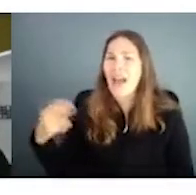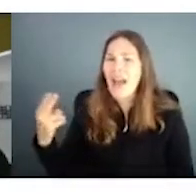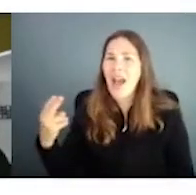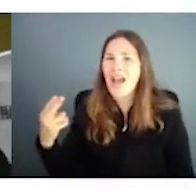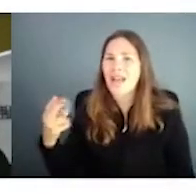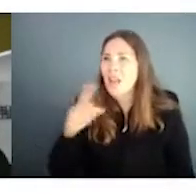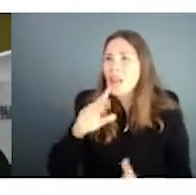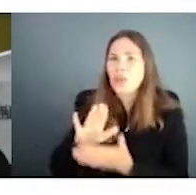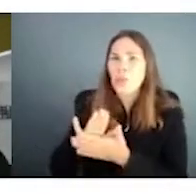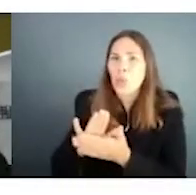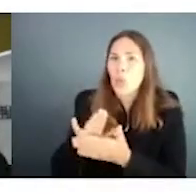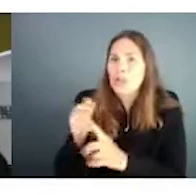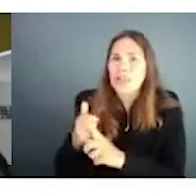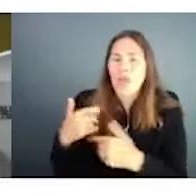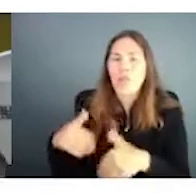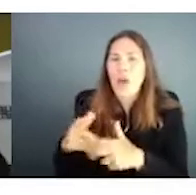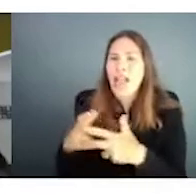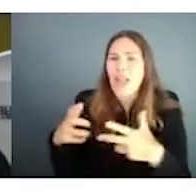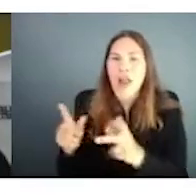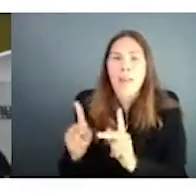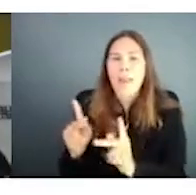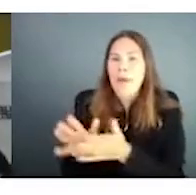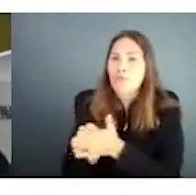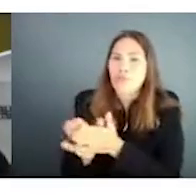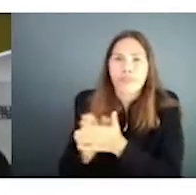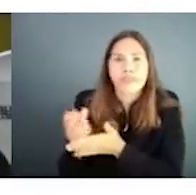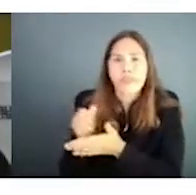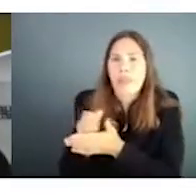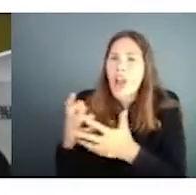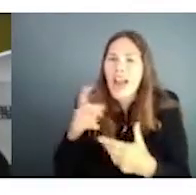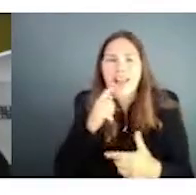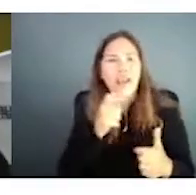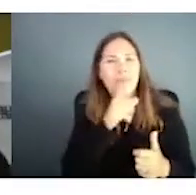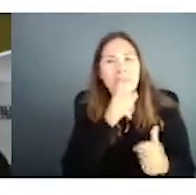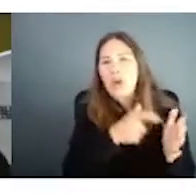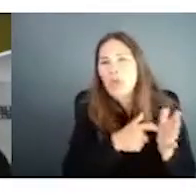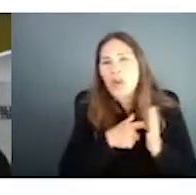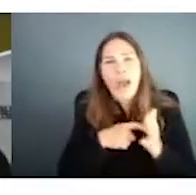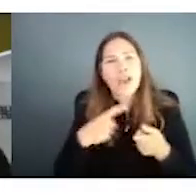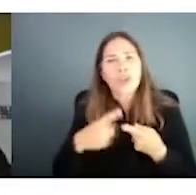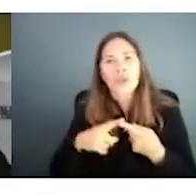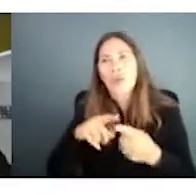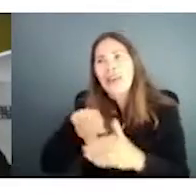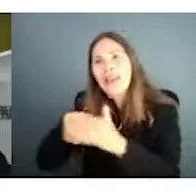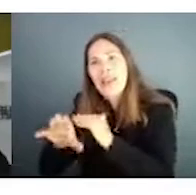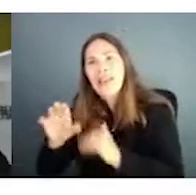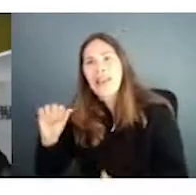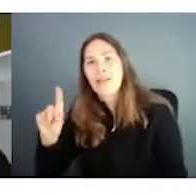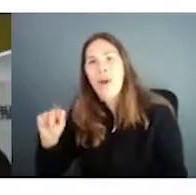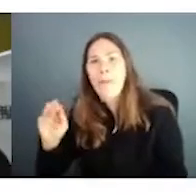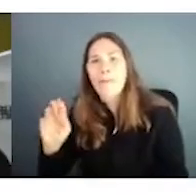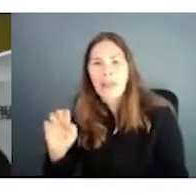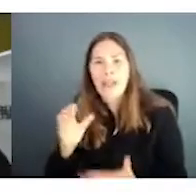school. So I would not want to require that for students to get into my Adobe courses, but maybe I ask them to offer that